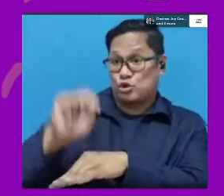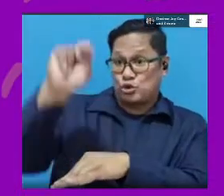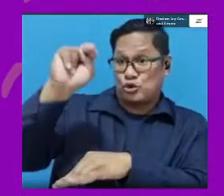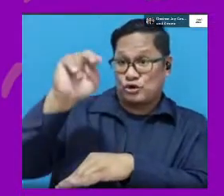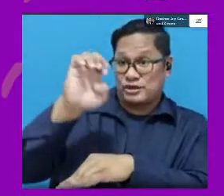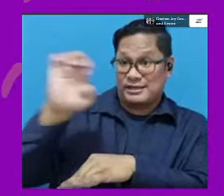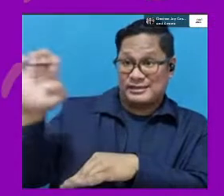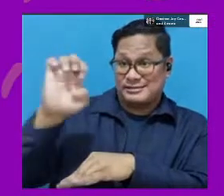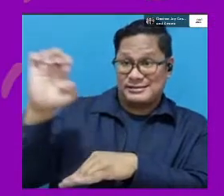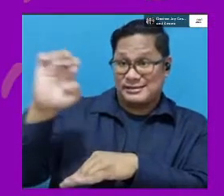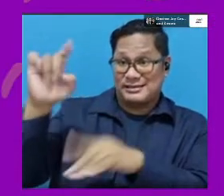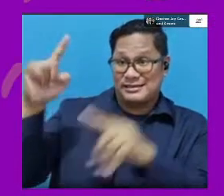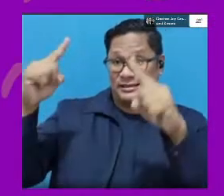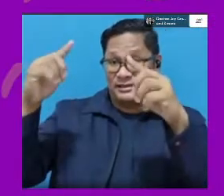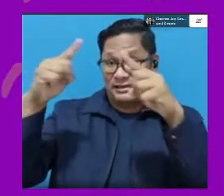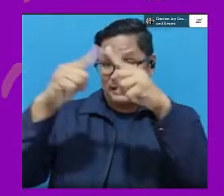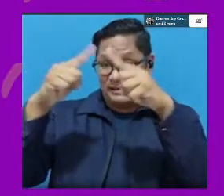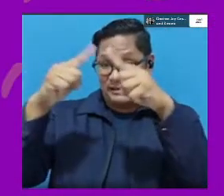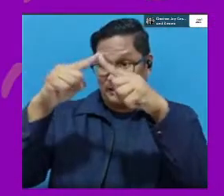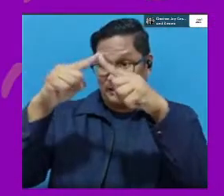northeasternmost tip of Mindanao